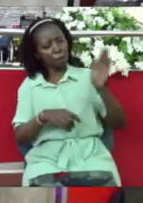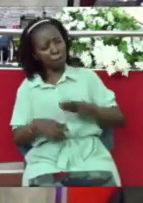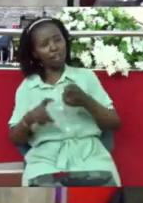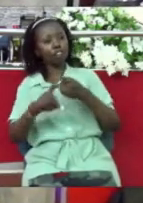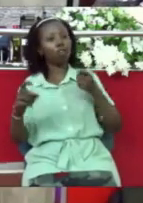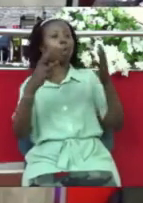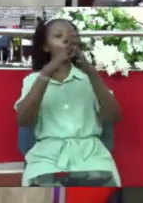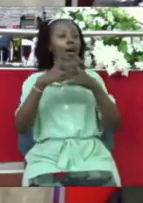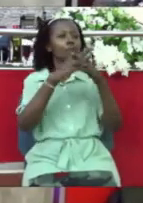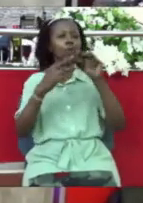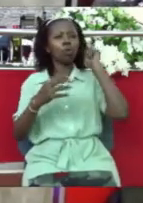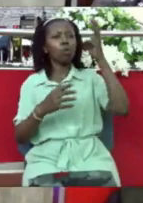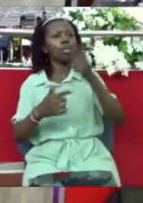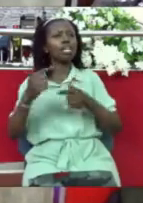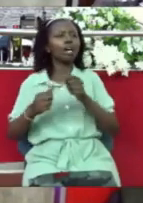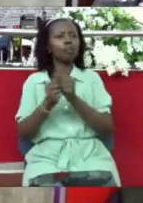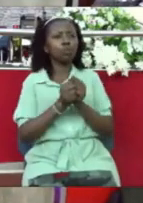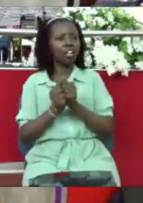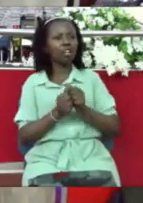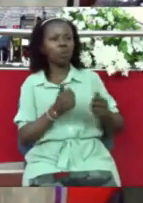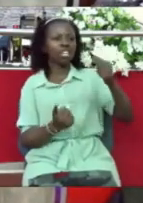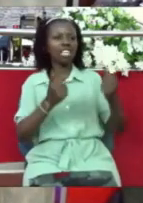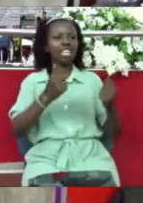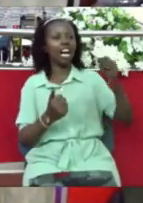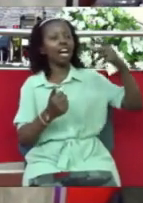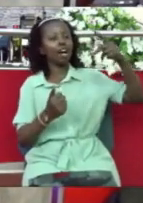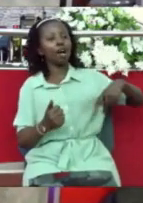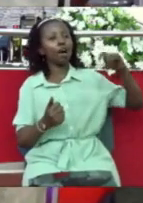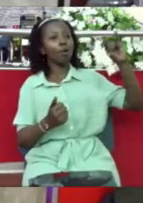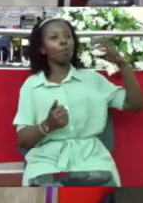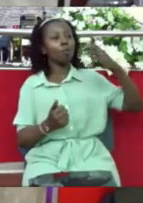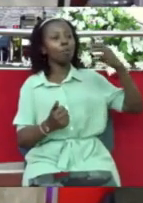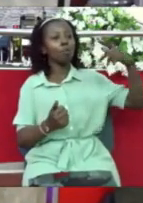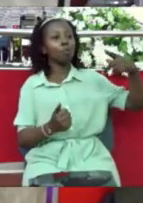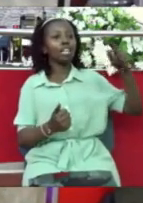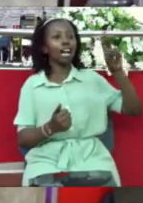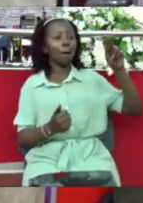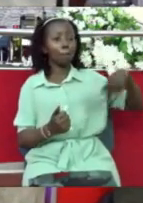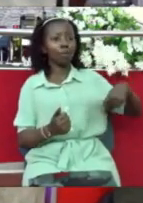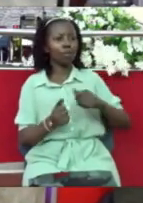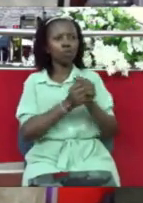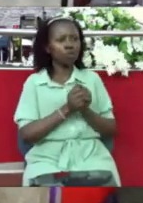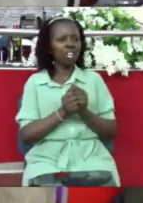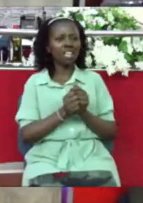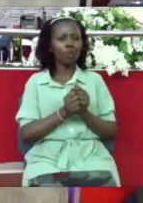nitakaporudi, I will come with a pickup. Nitakuja na gari. With equipment. Na zile vifaa.